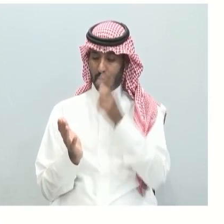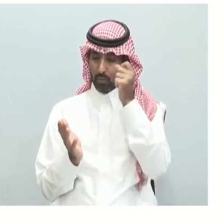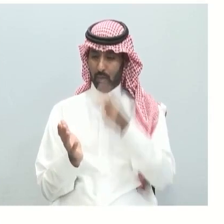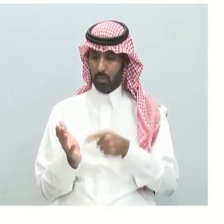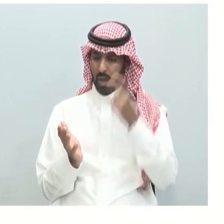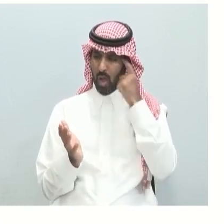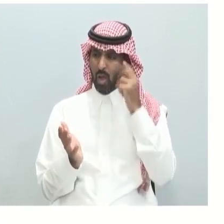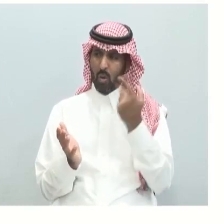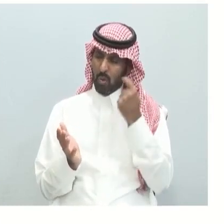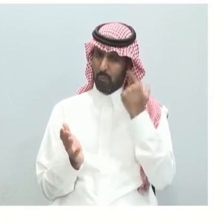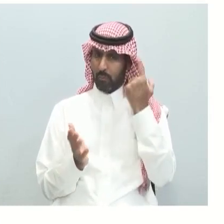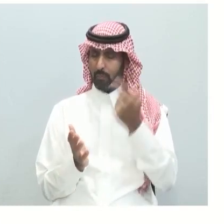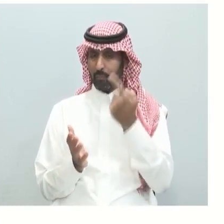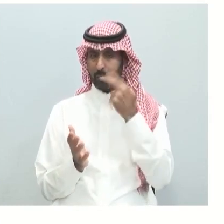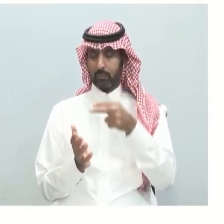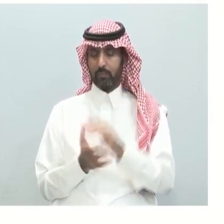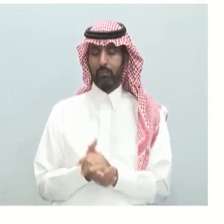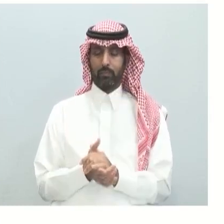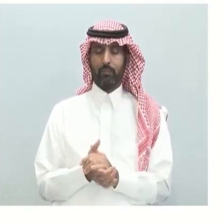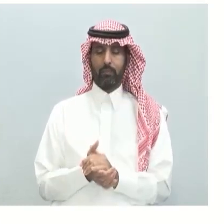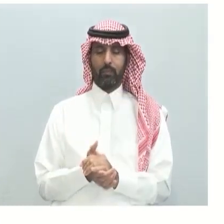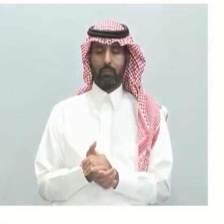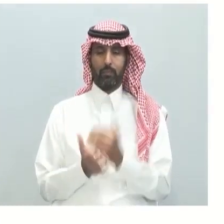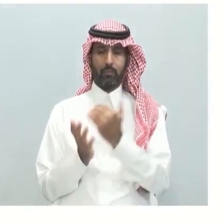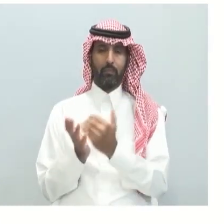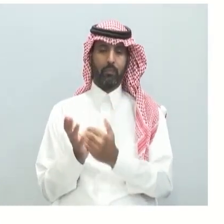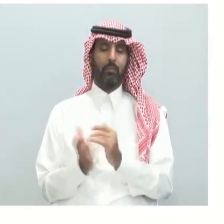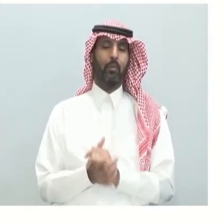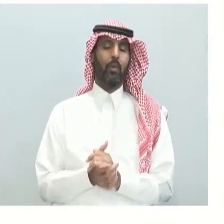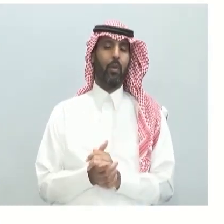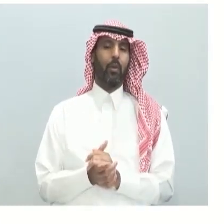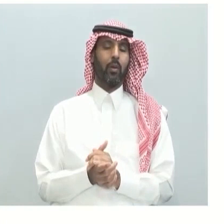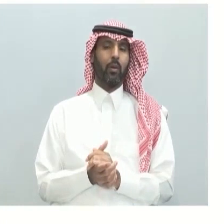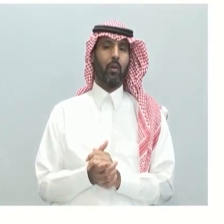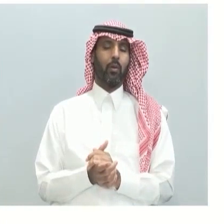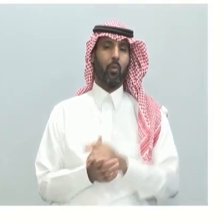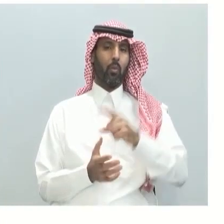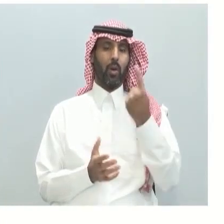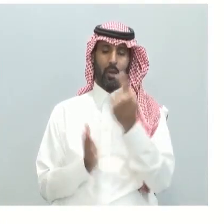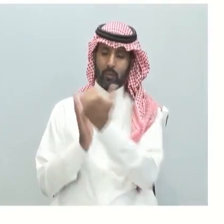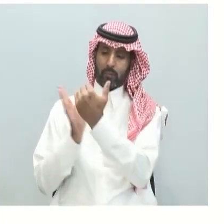objective information and or view, set the scene. So